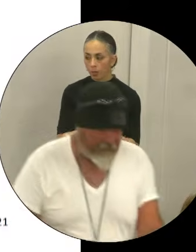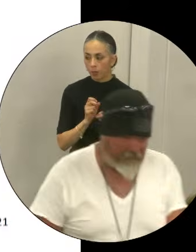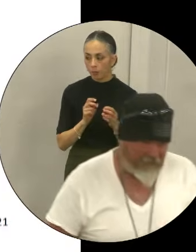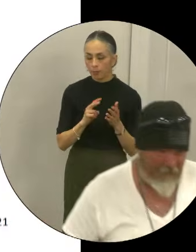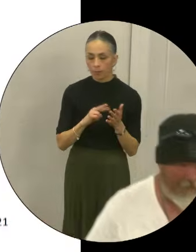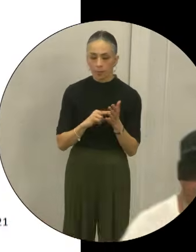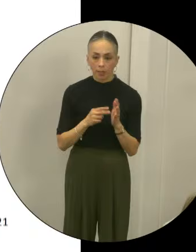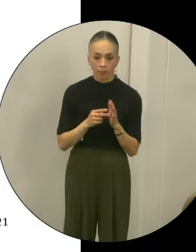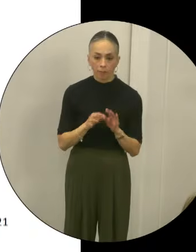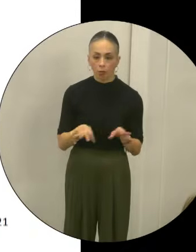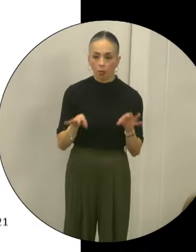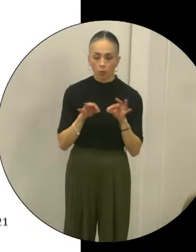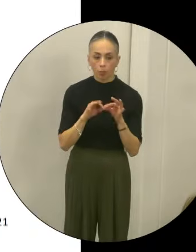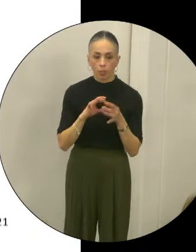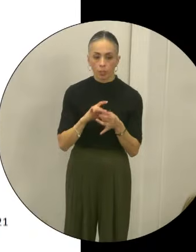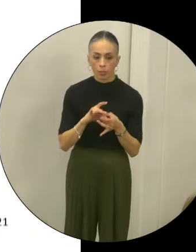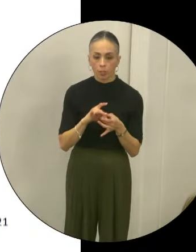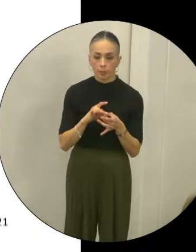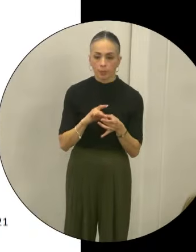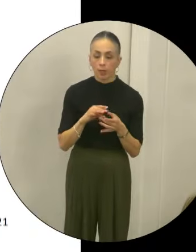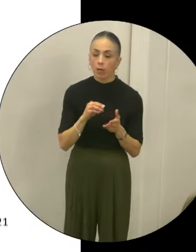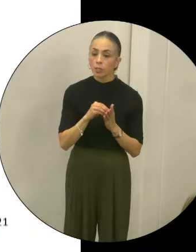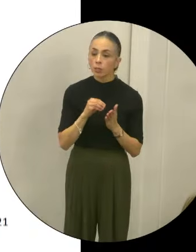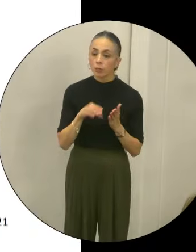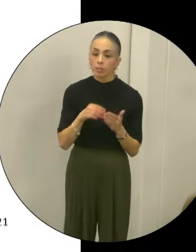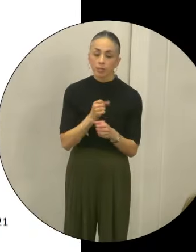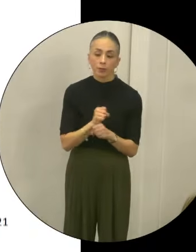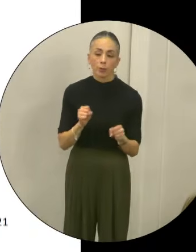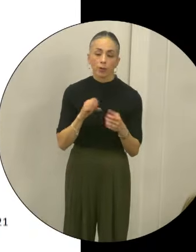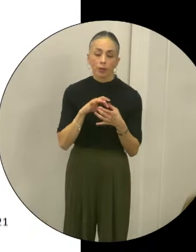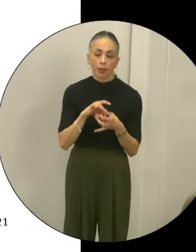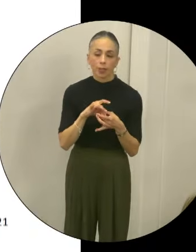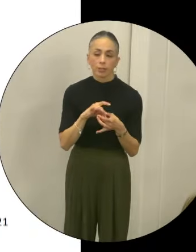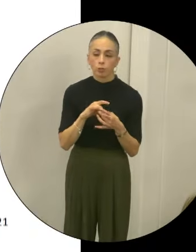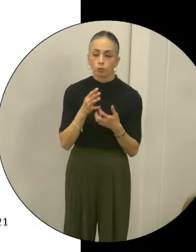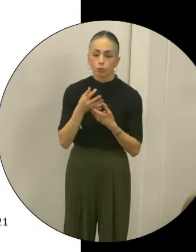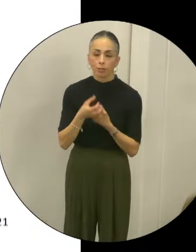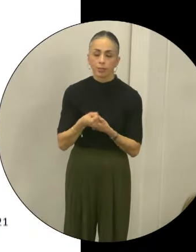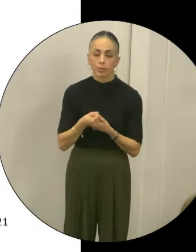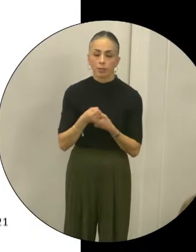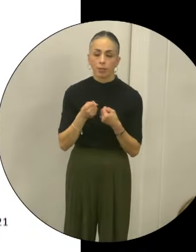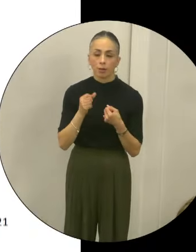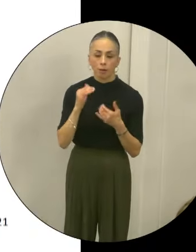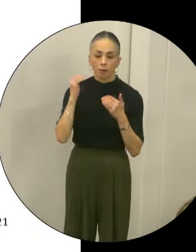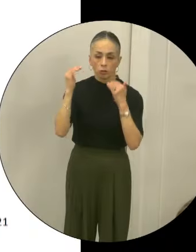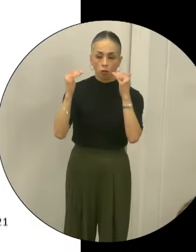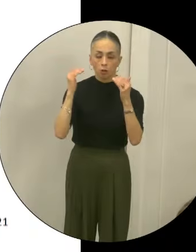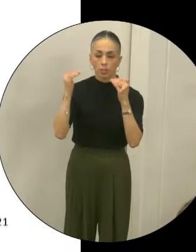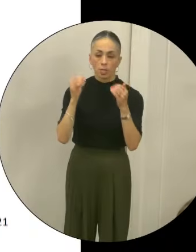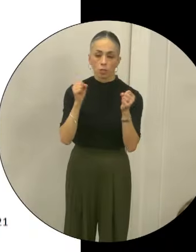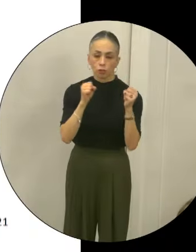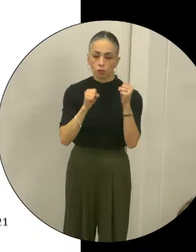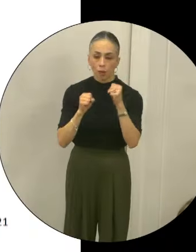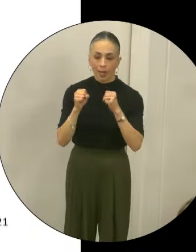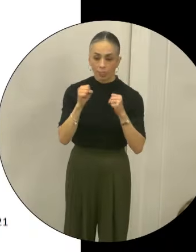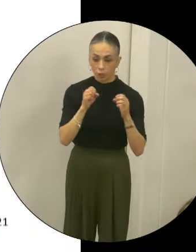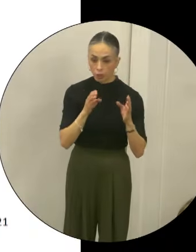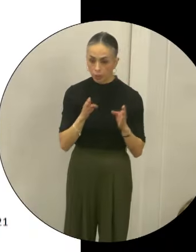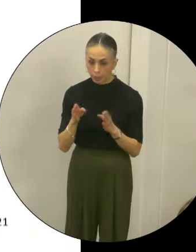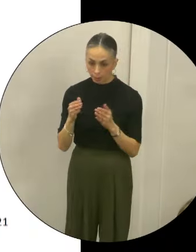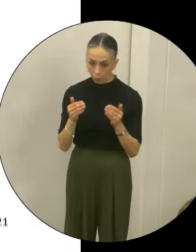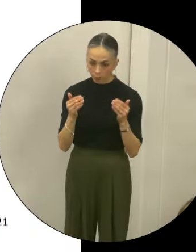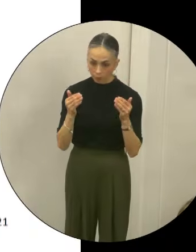is safest when they are connected to trusted adults, and our strategy moving forward is to keep these